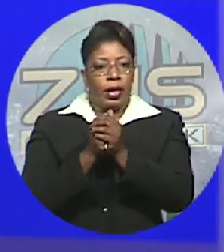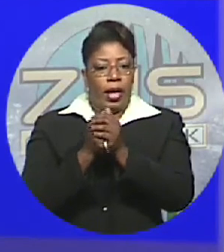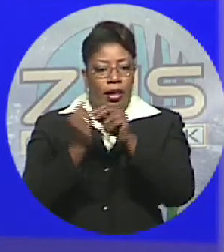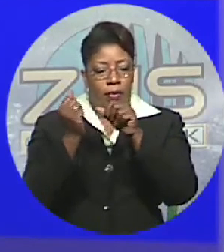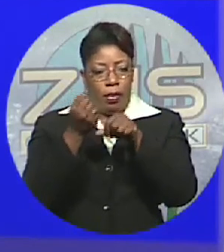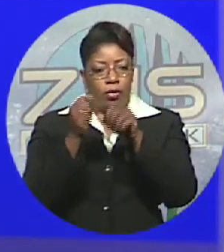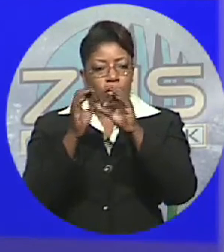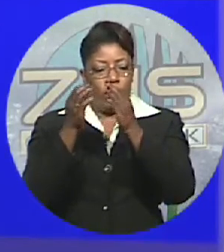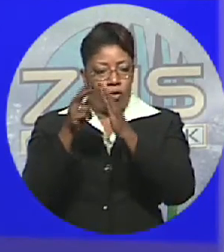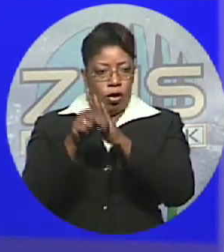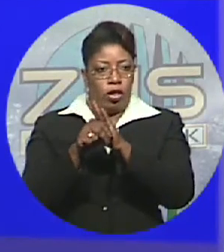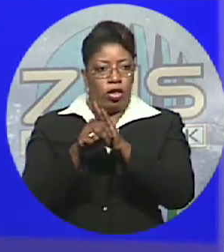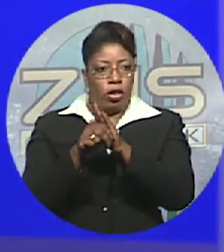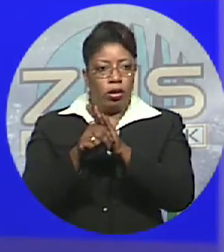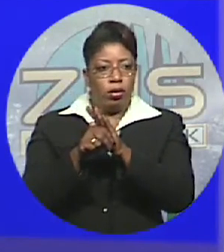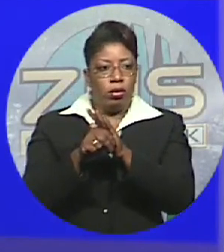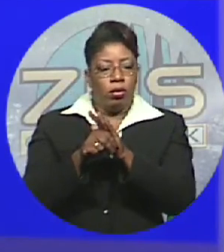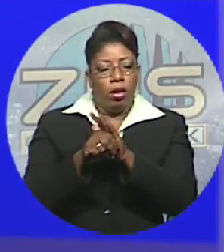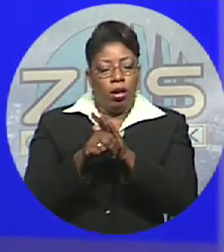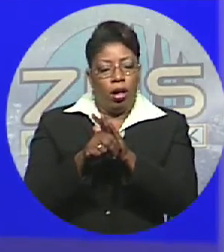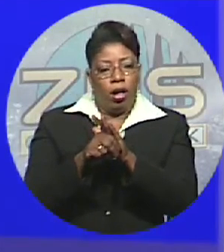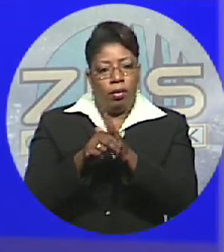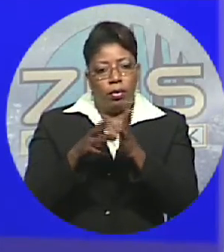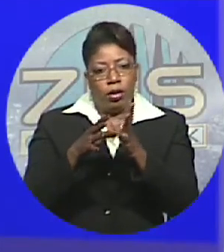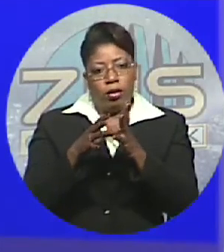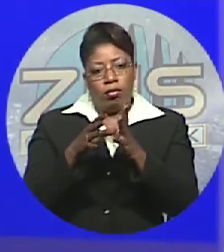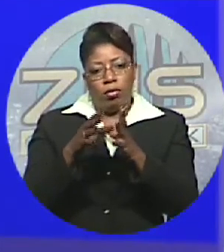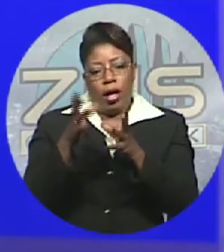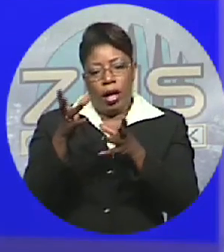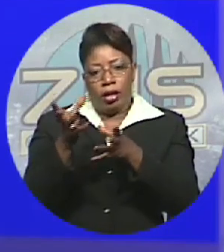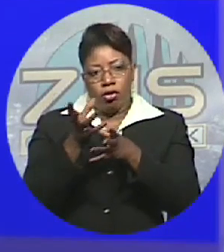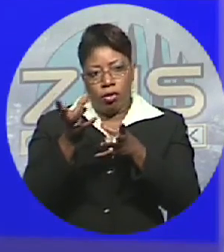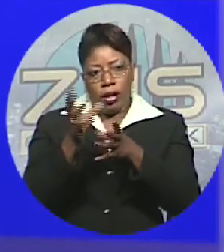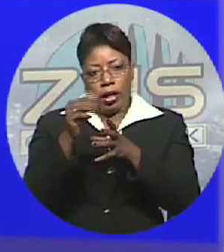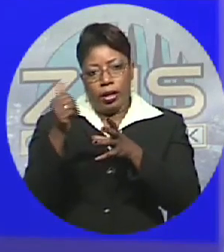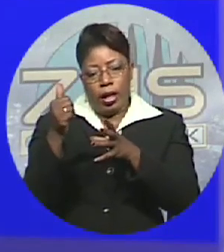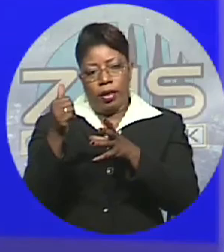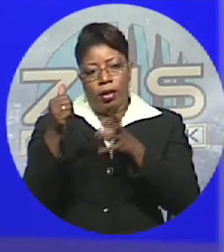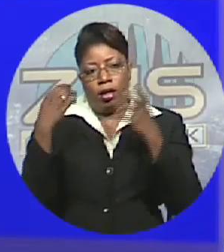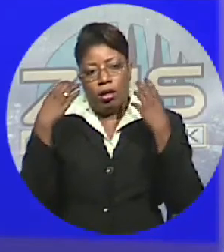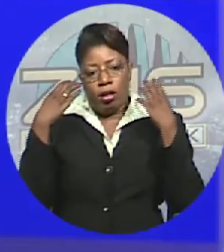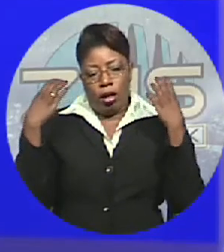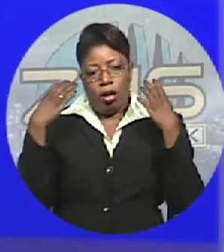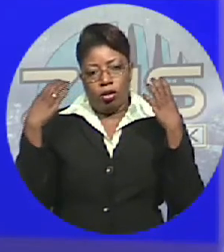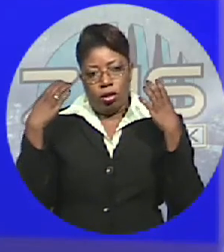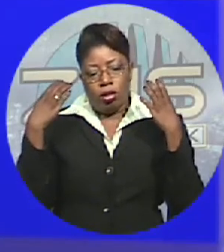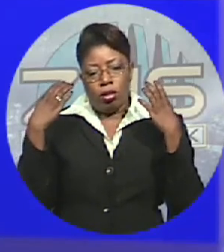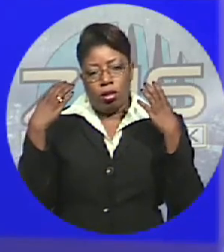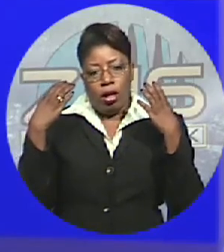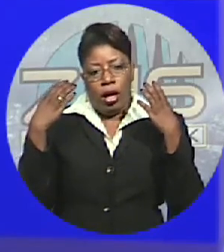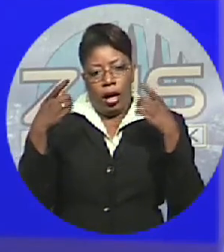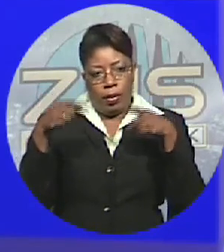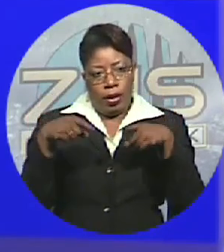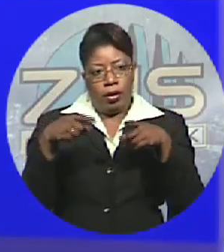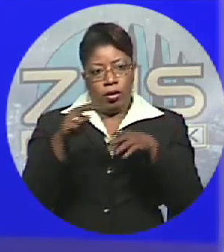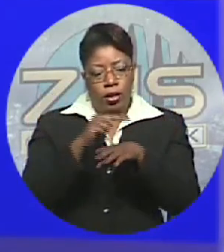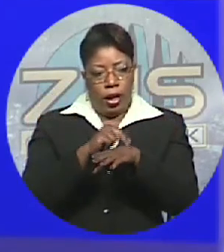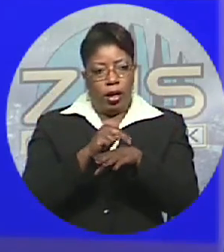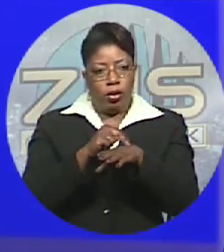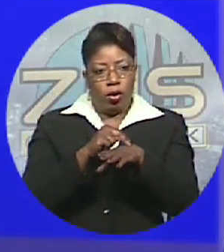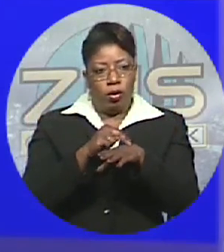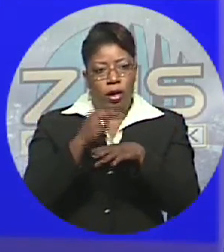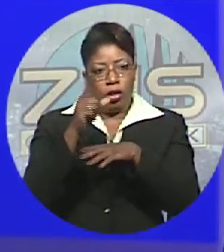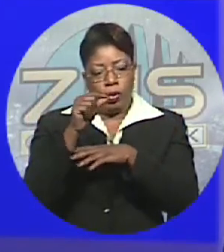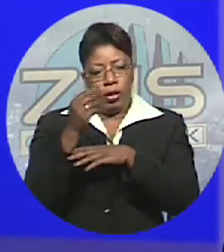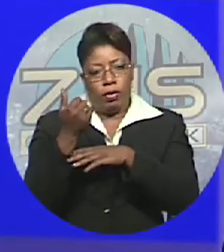Baseball Federation has attracted a number of Major League scouts to its nationals over the years. And as Charles Fisher tells us tonight,